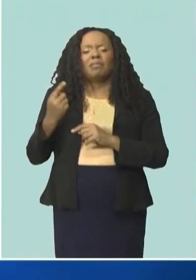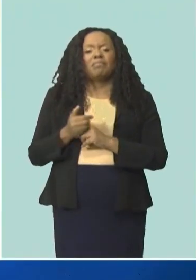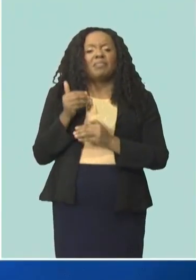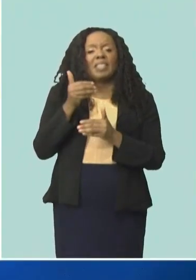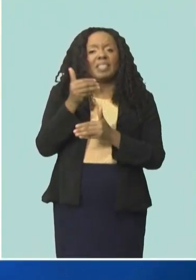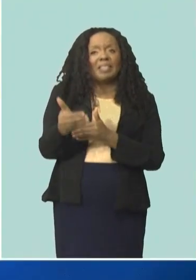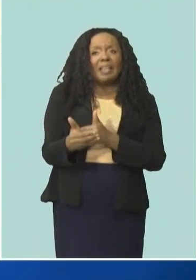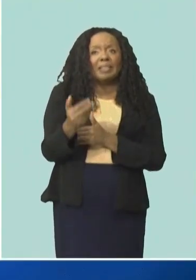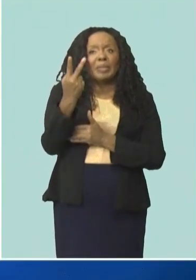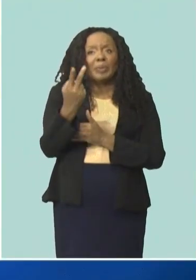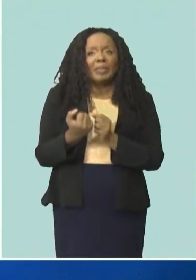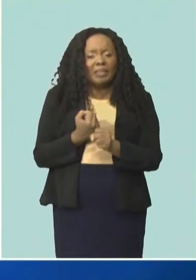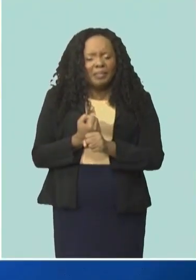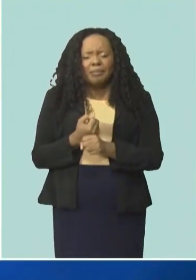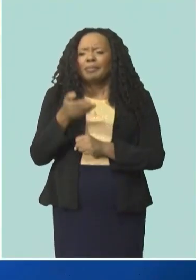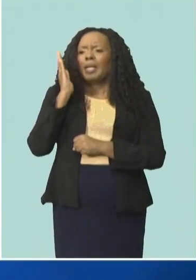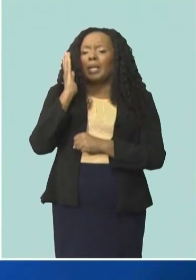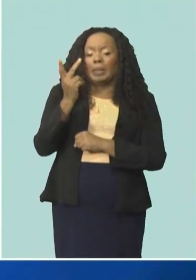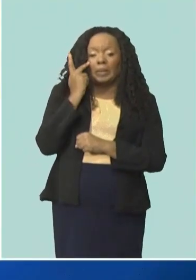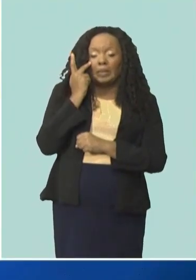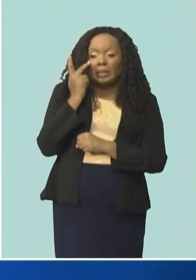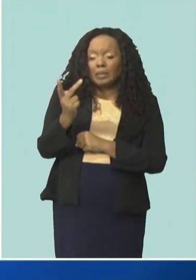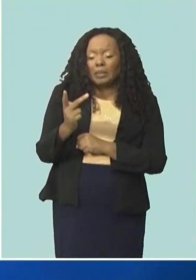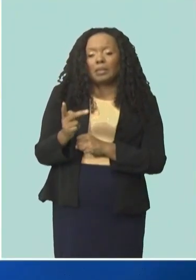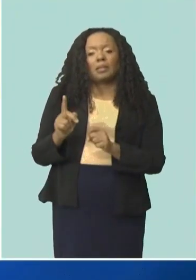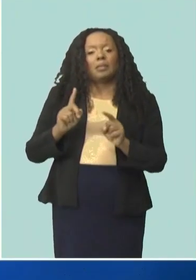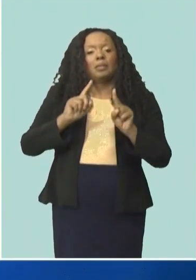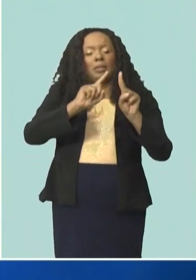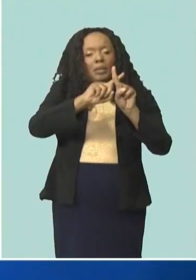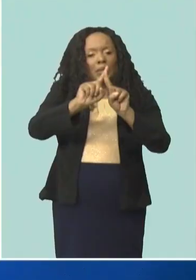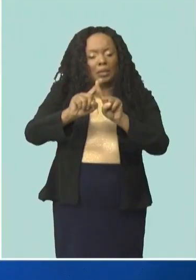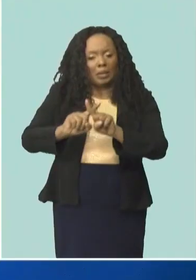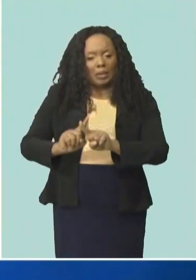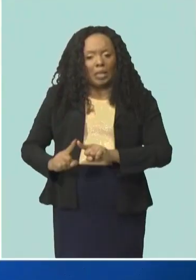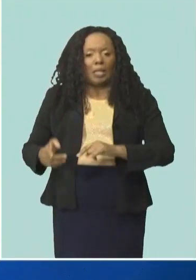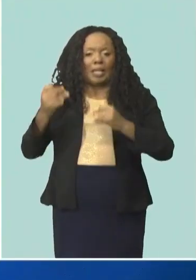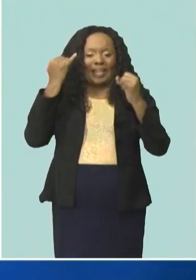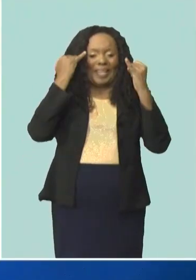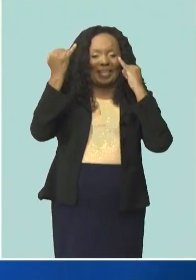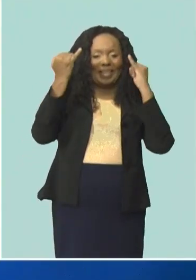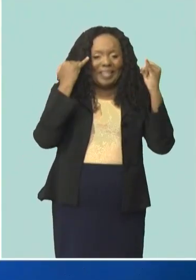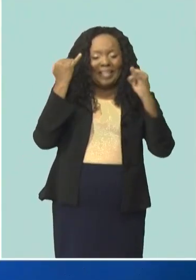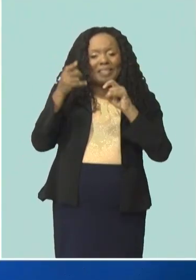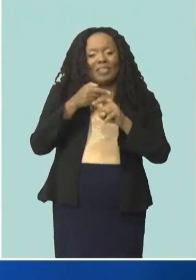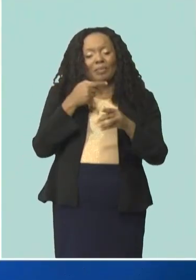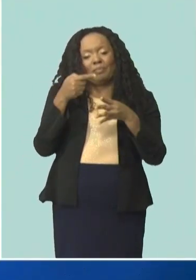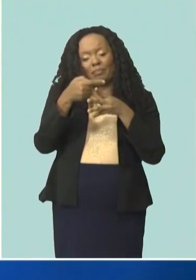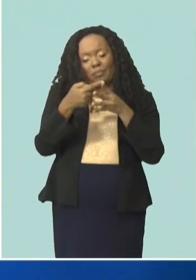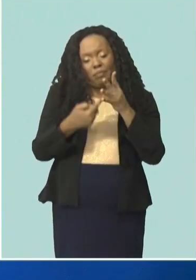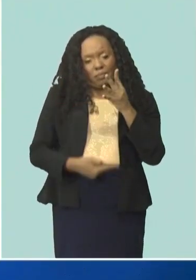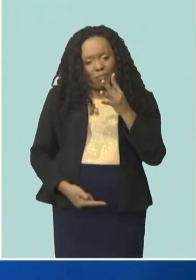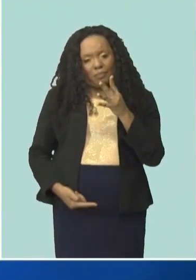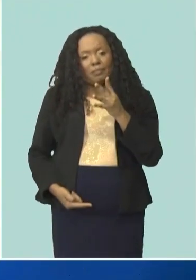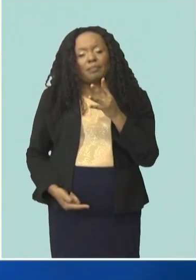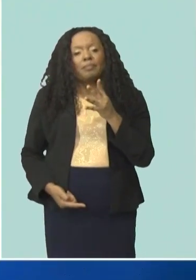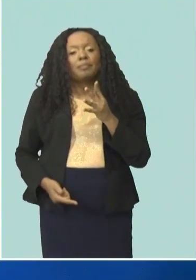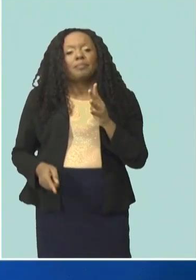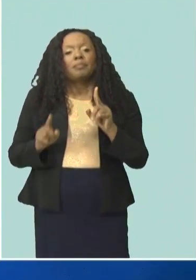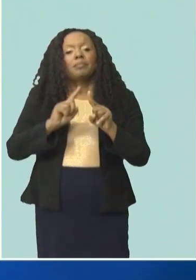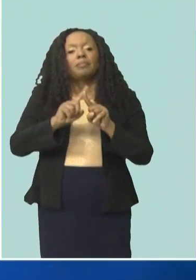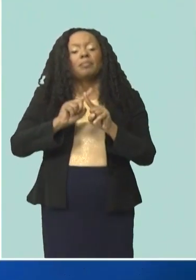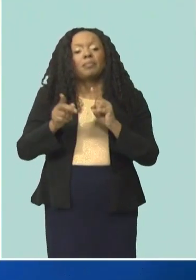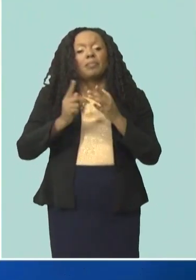their reign that we will see a number of initiatives that are coming from them, maybe projects that they